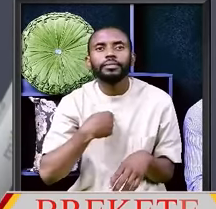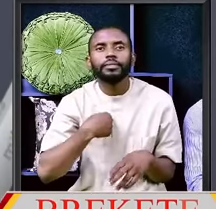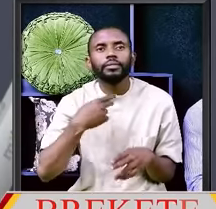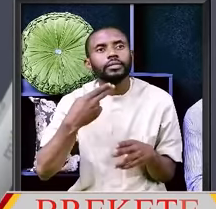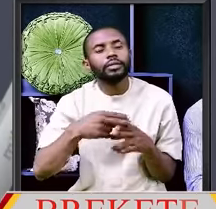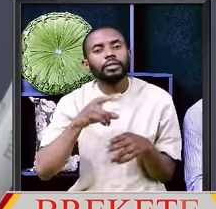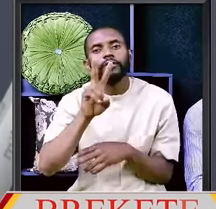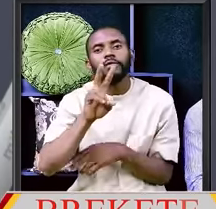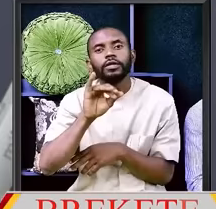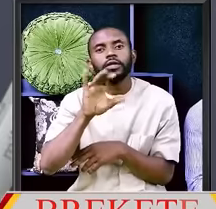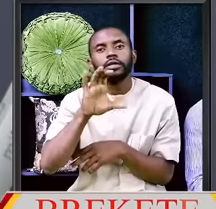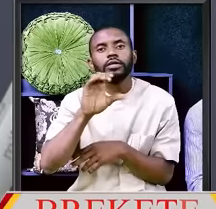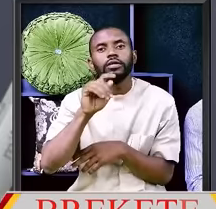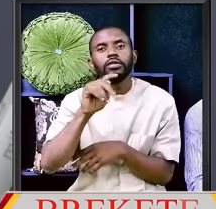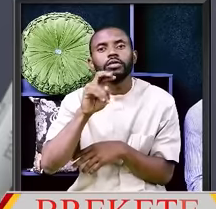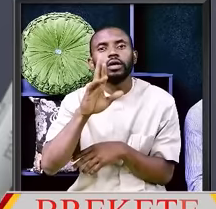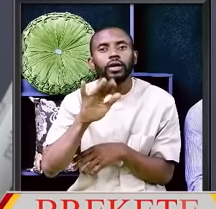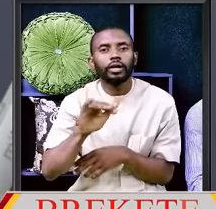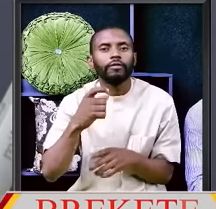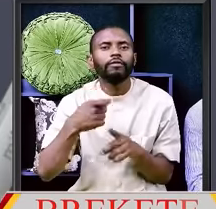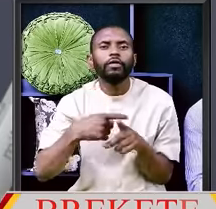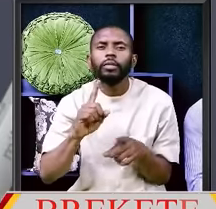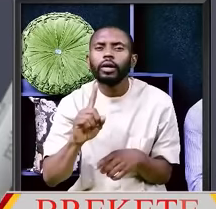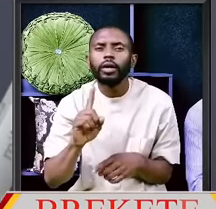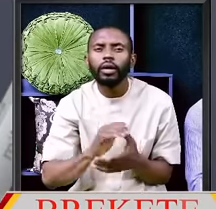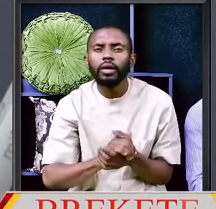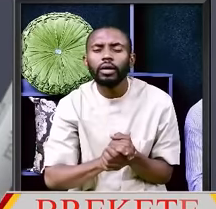my name is Victoria. Victoria from where?